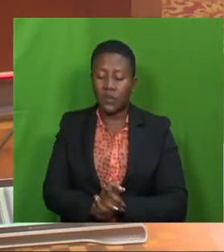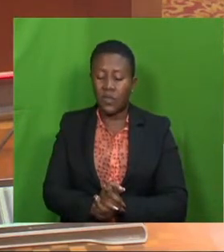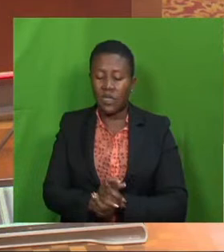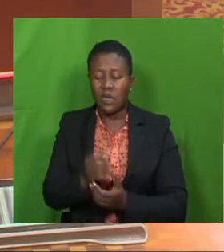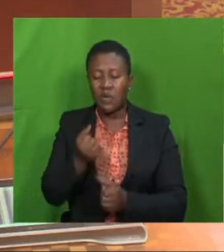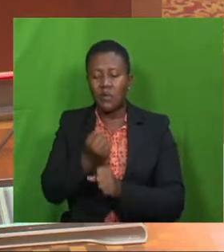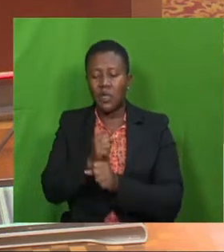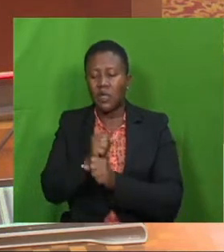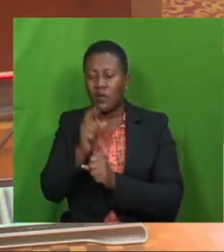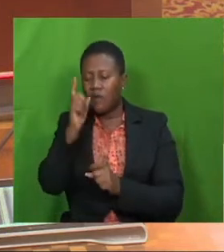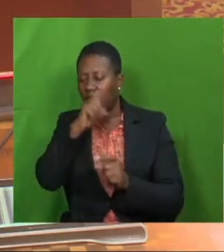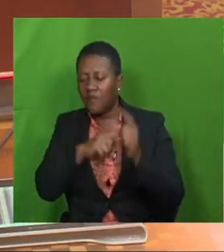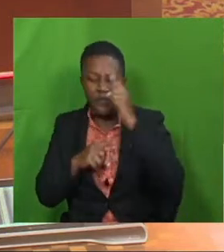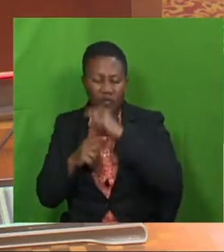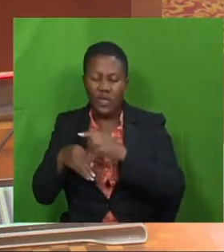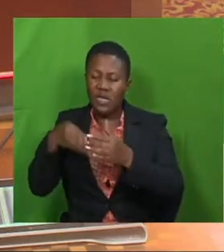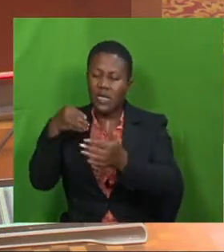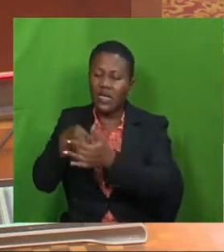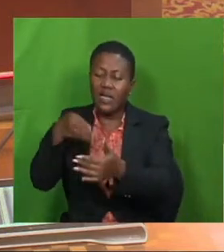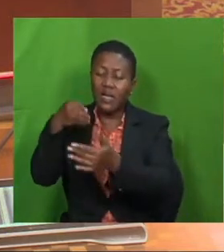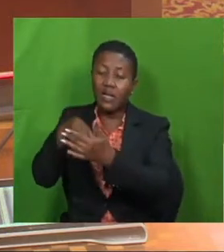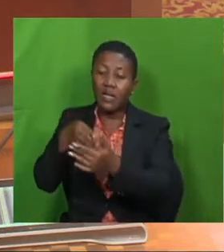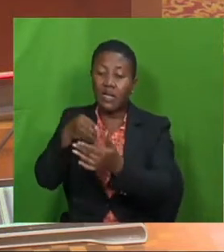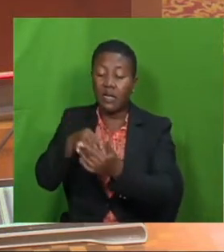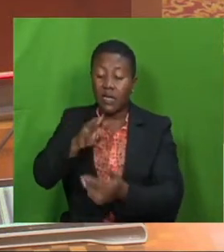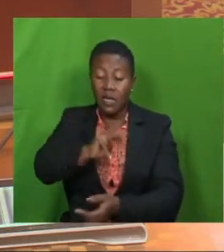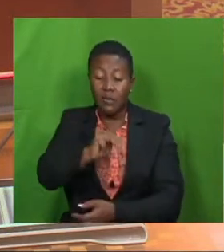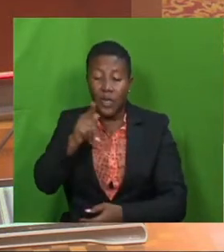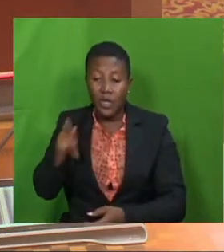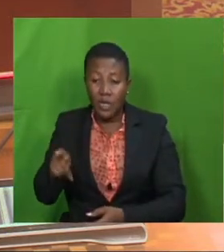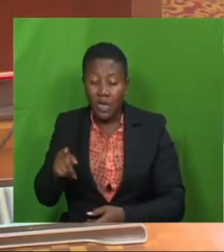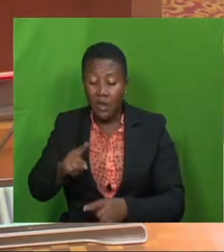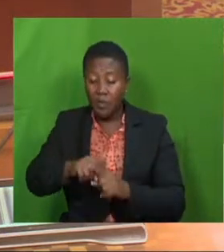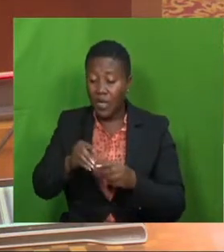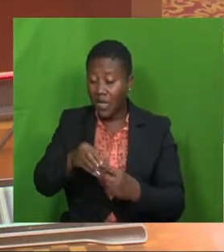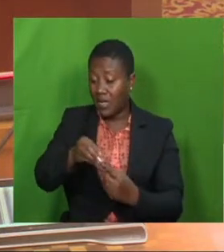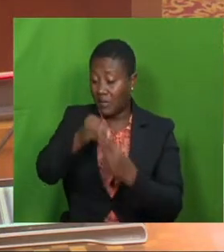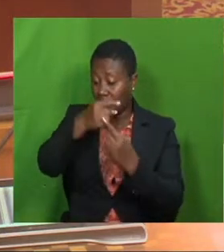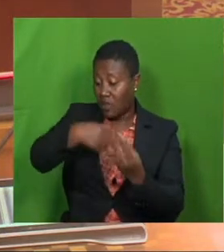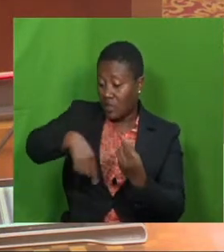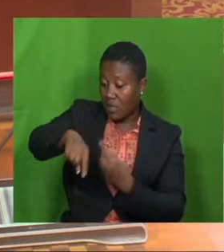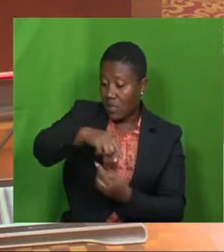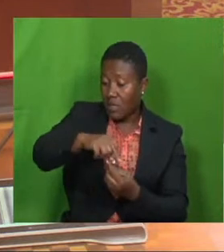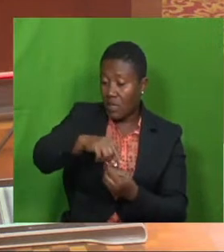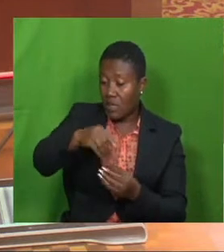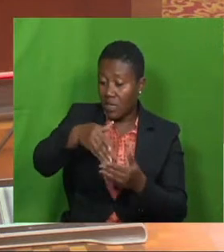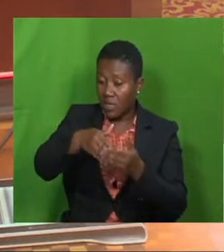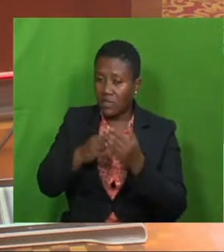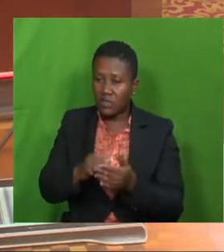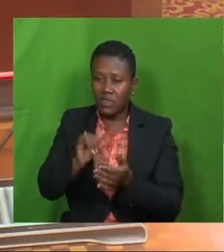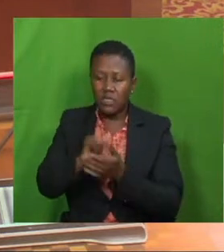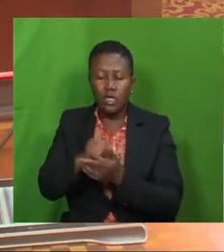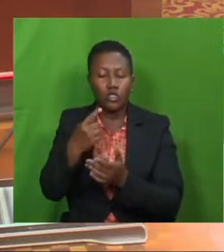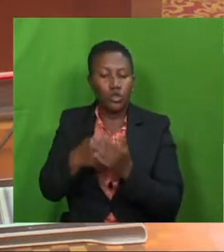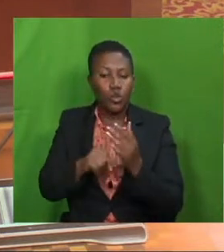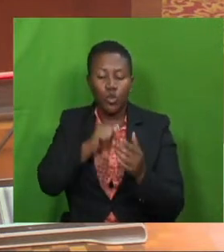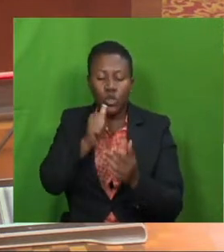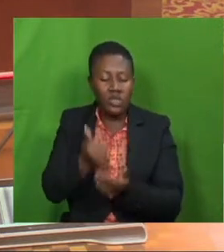allegations against colleague MPs, but especially among leadership, does not bode well for consensus